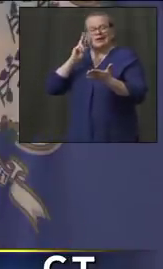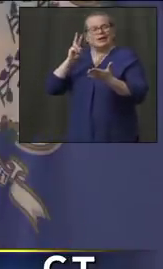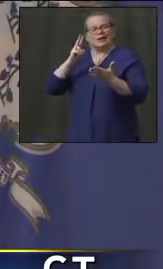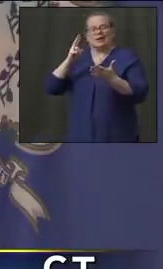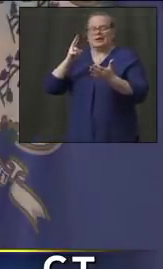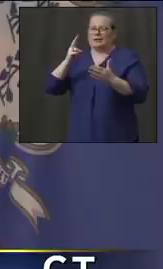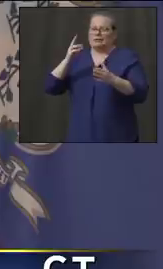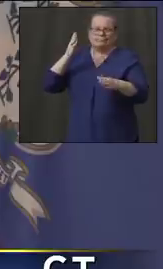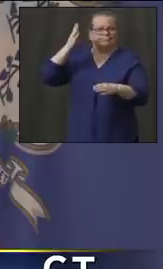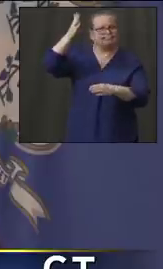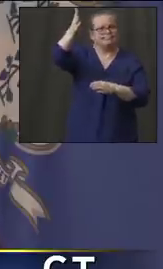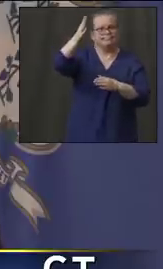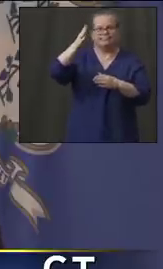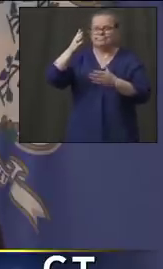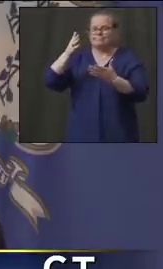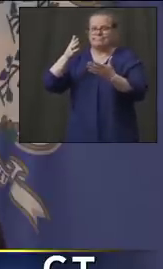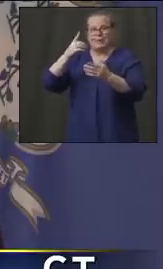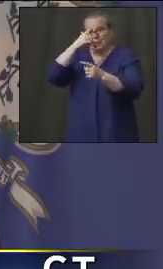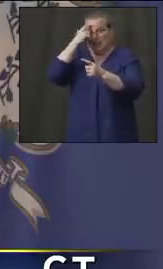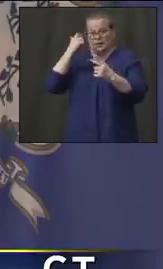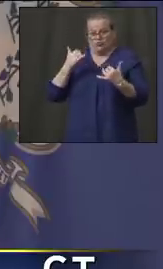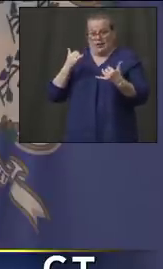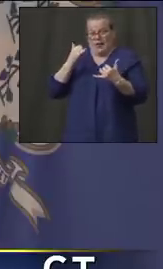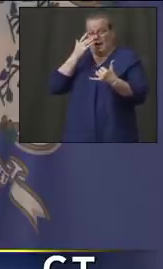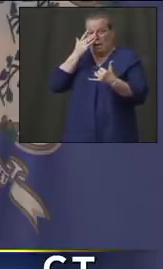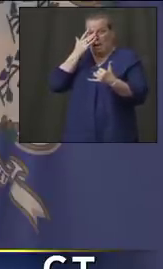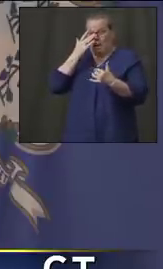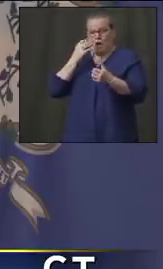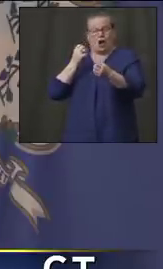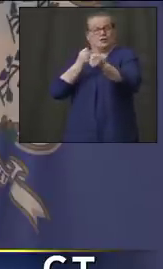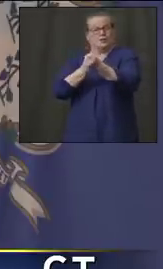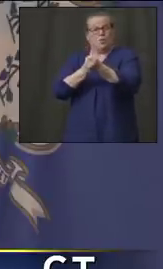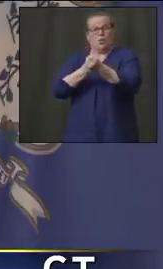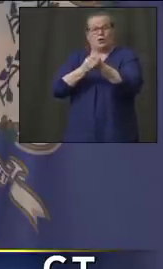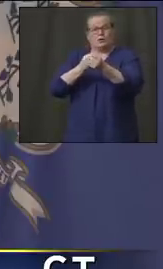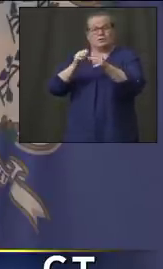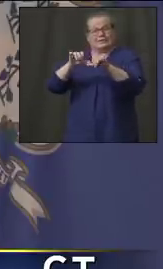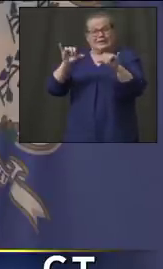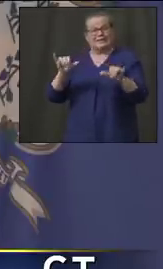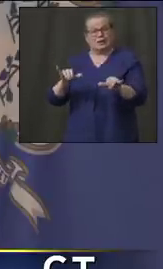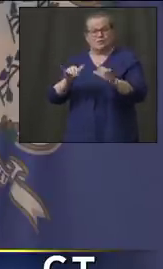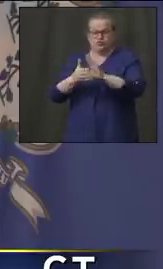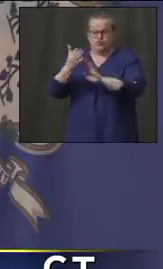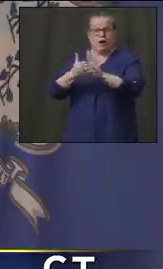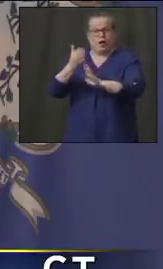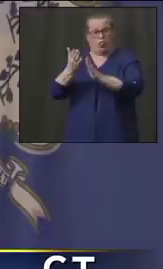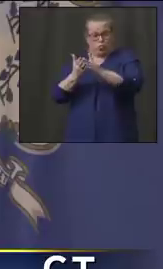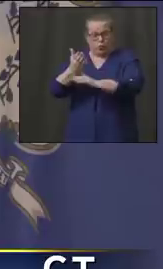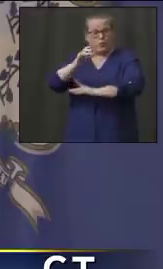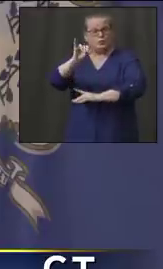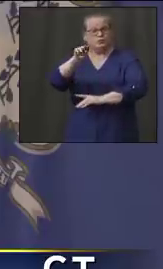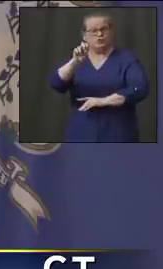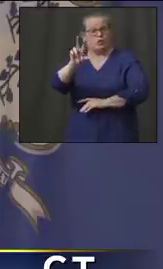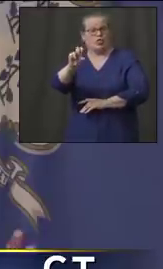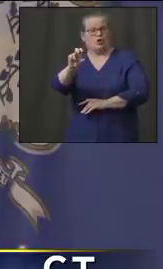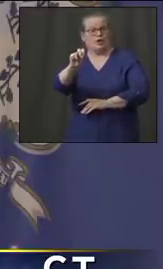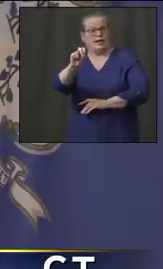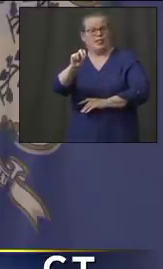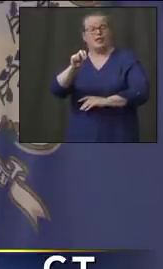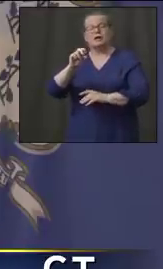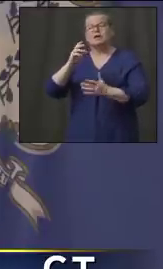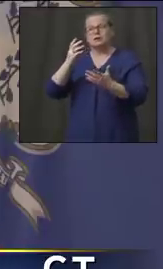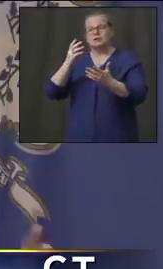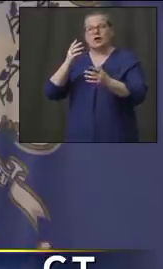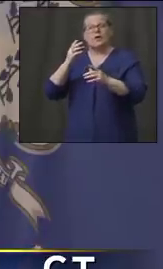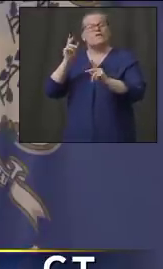our support systems right now go more or less to June 30th. And I know we're working at making sure in terms of the